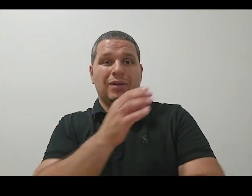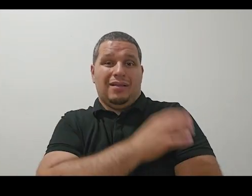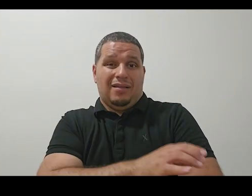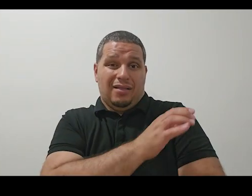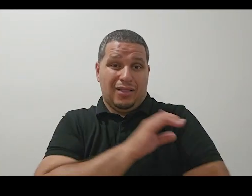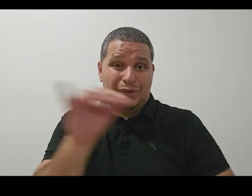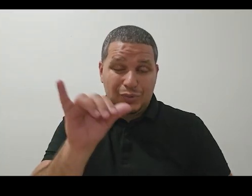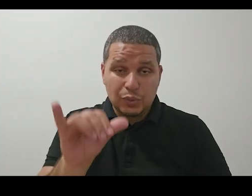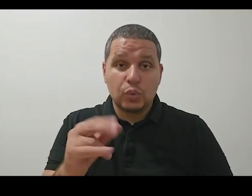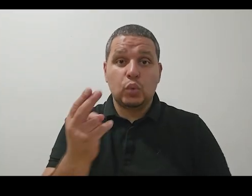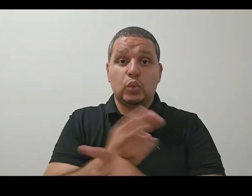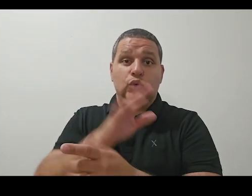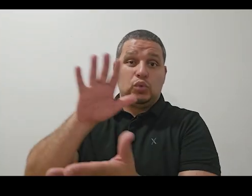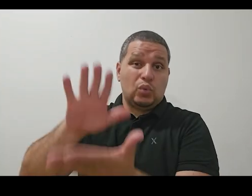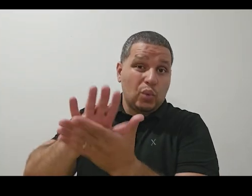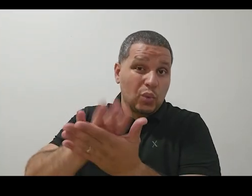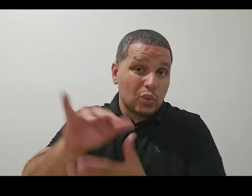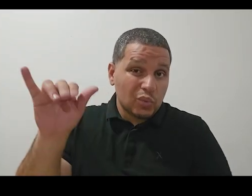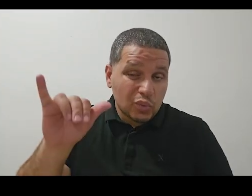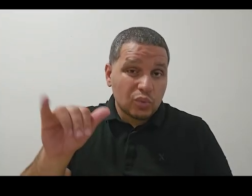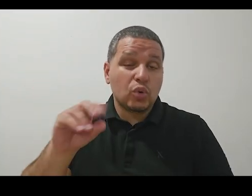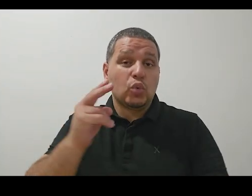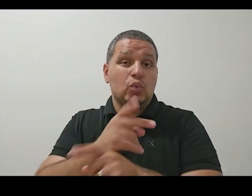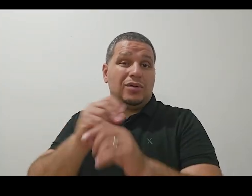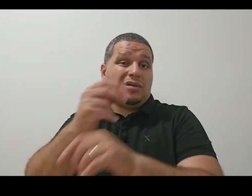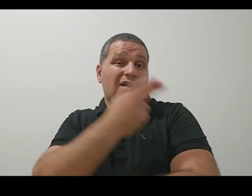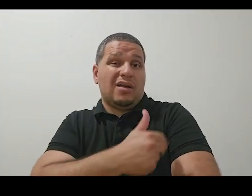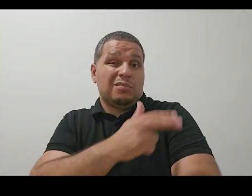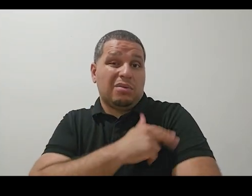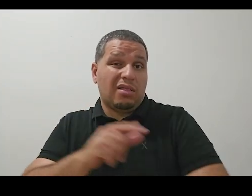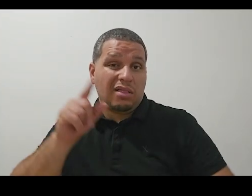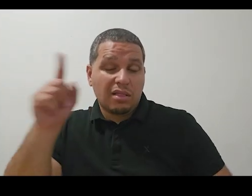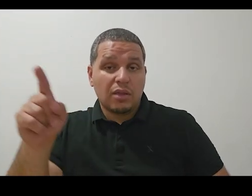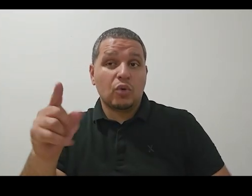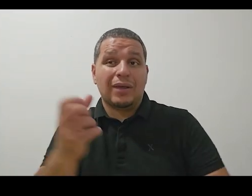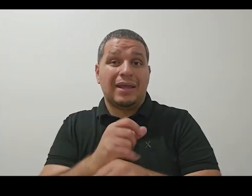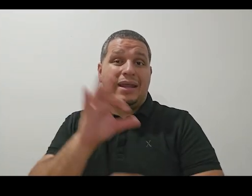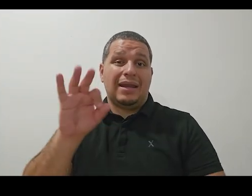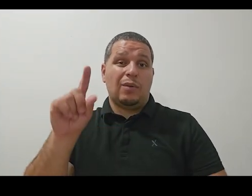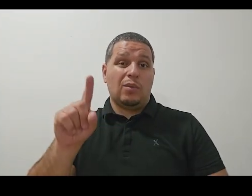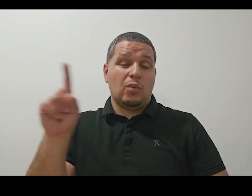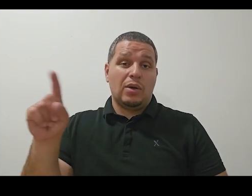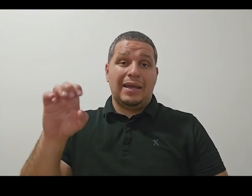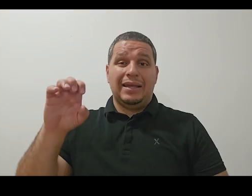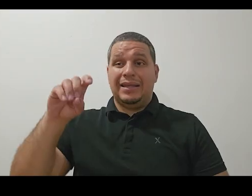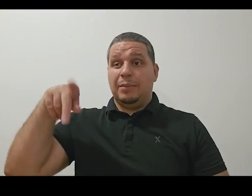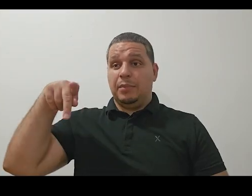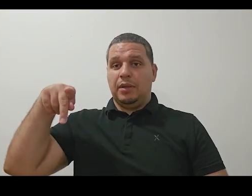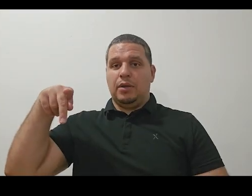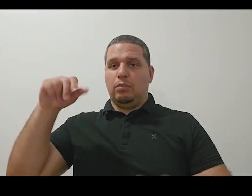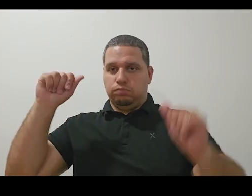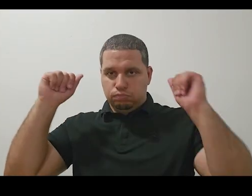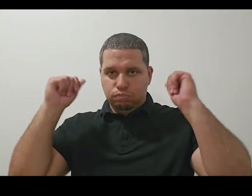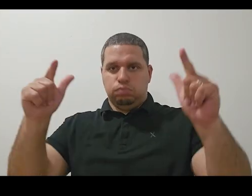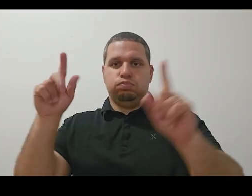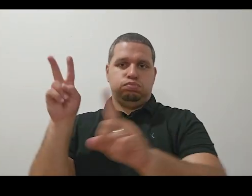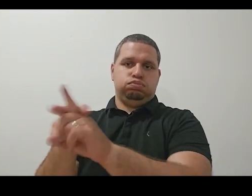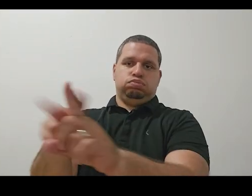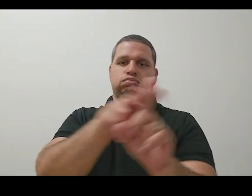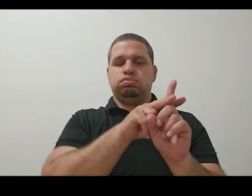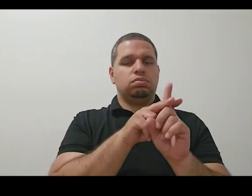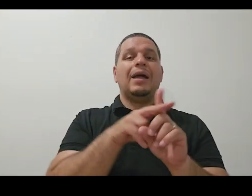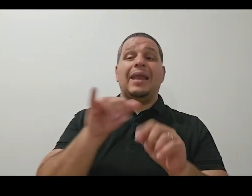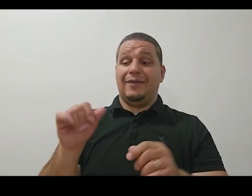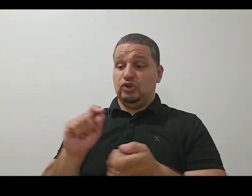justice system, they use it in the clinical, they use it in schools, they use it in hospitals. So when you get the 911 call, it goes EDP to every